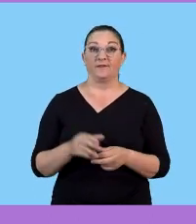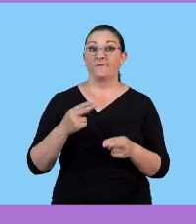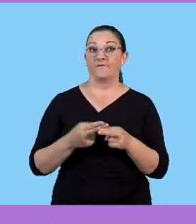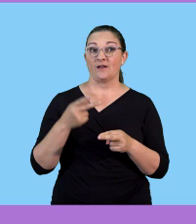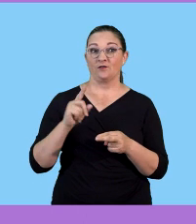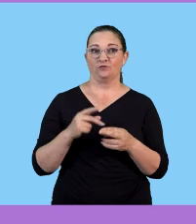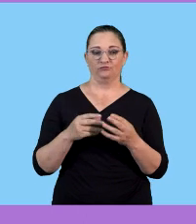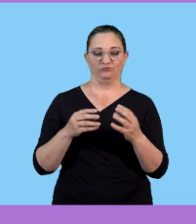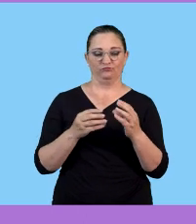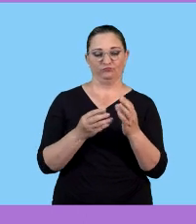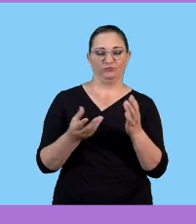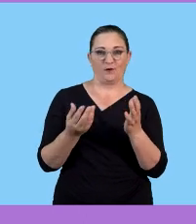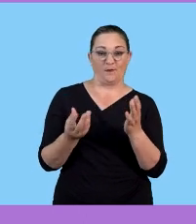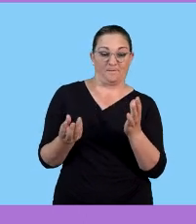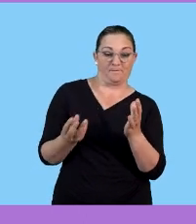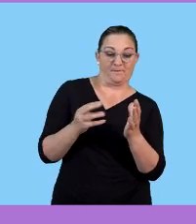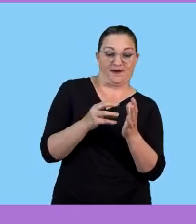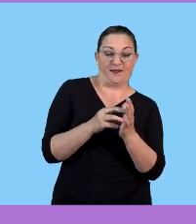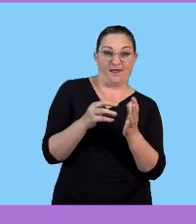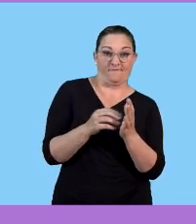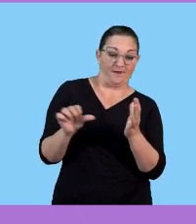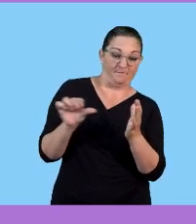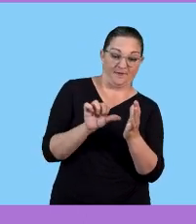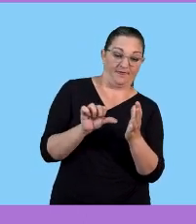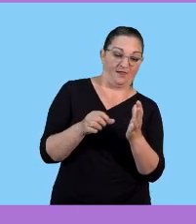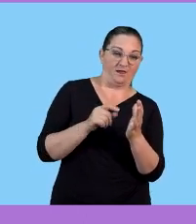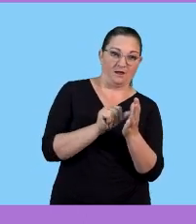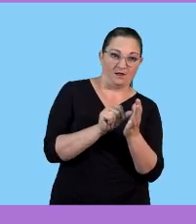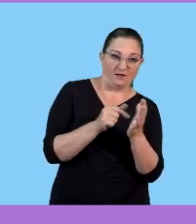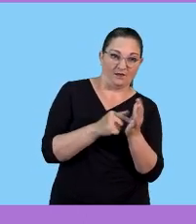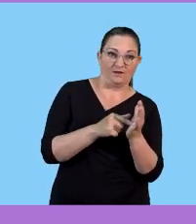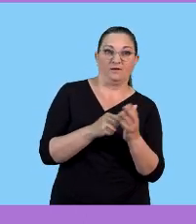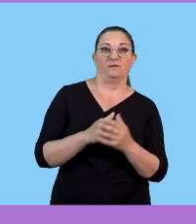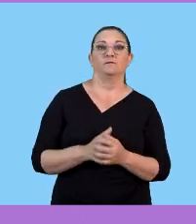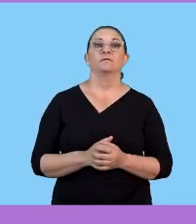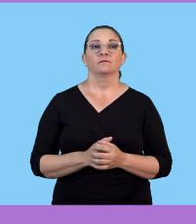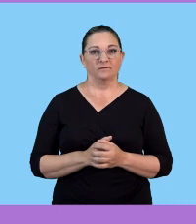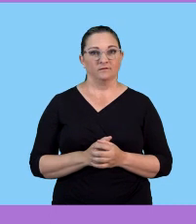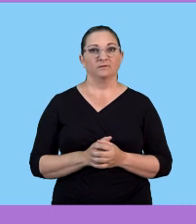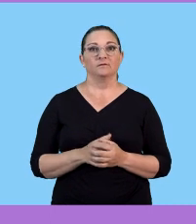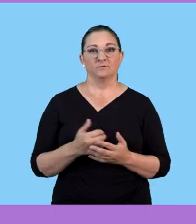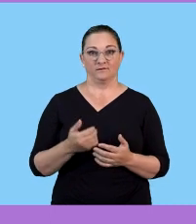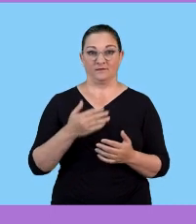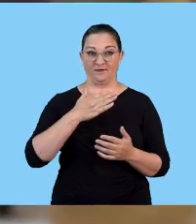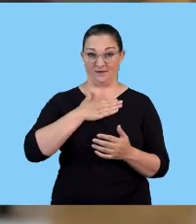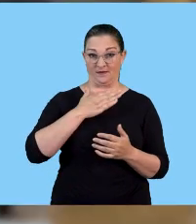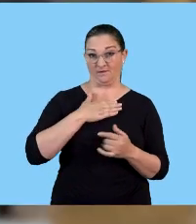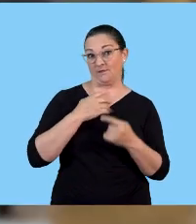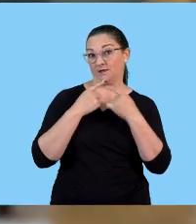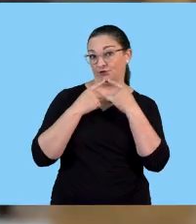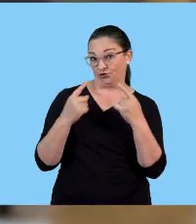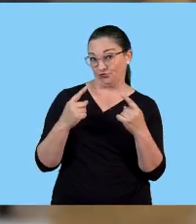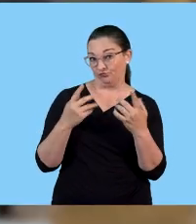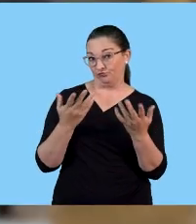Replace the cover of the prong. Very nice work. So again, those are my instructions. If yours